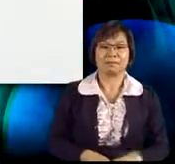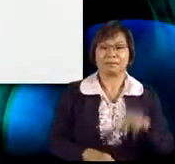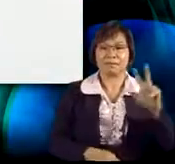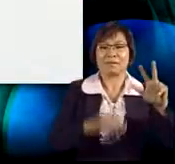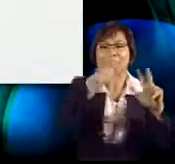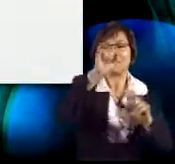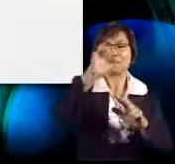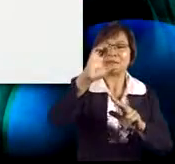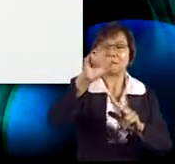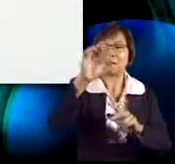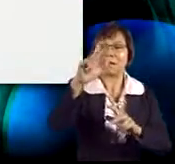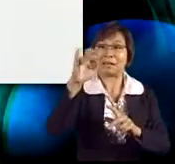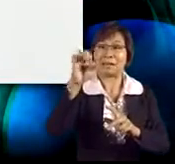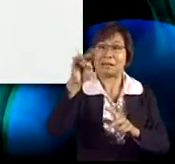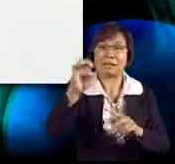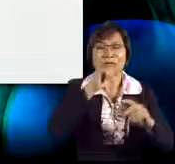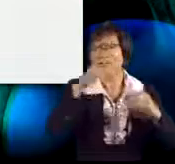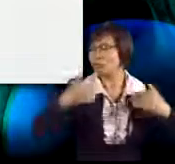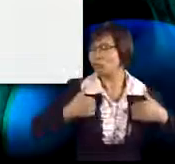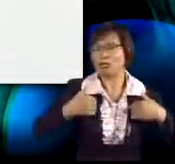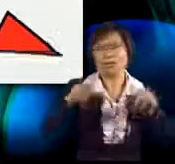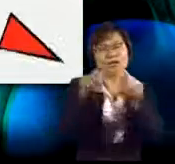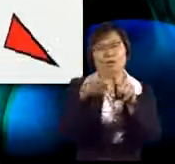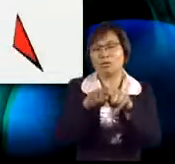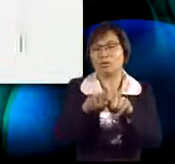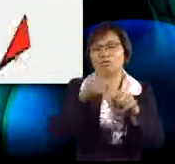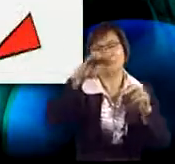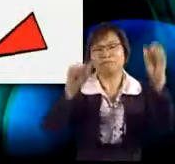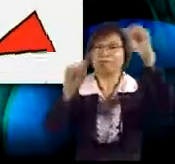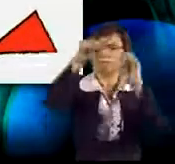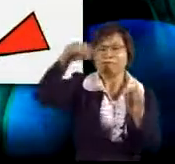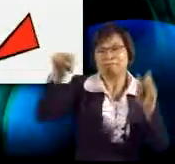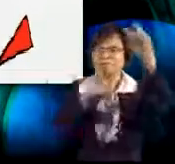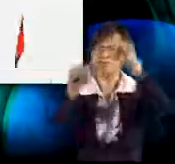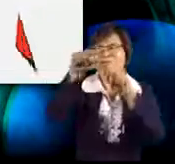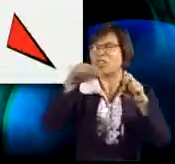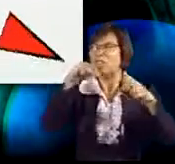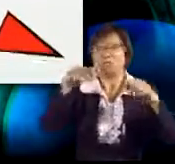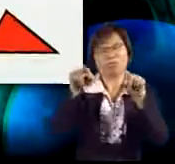3. A scalene triangle has no equal sides and no equal angle.